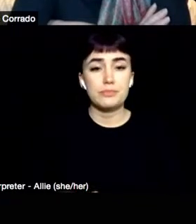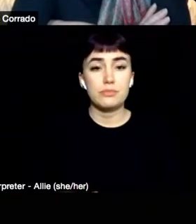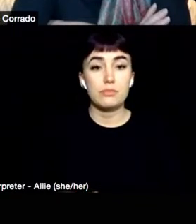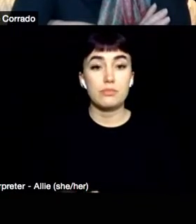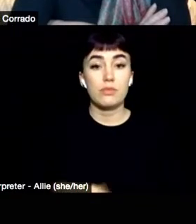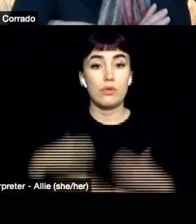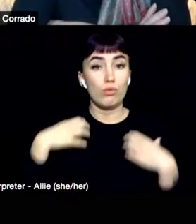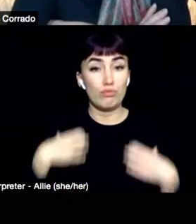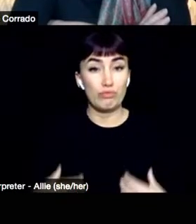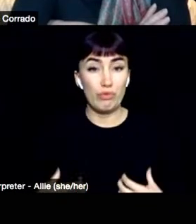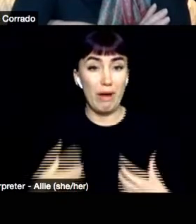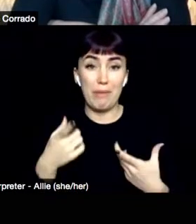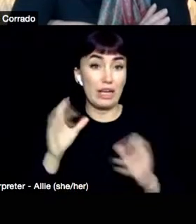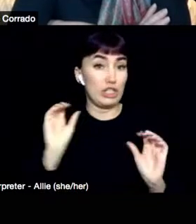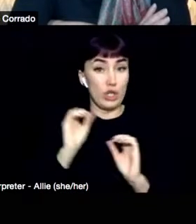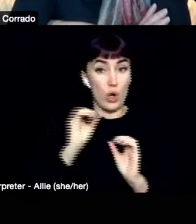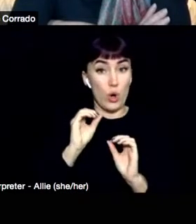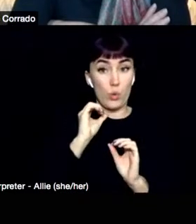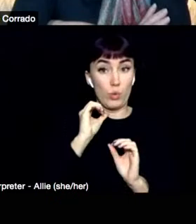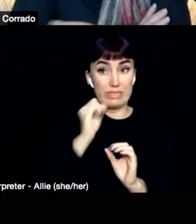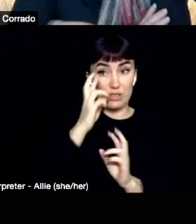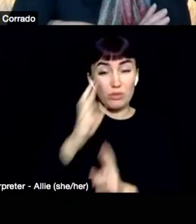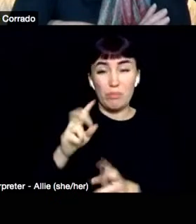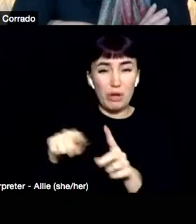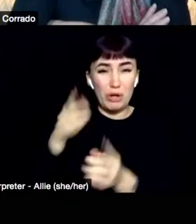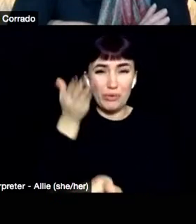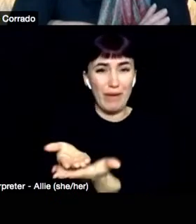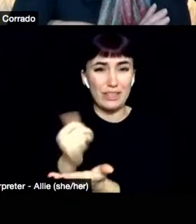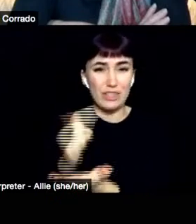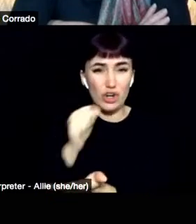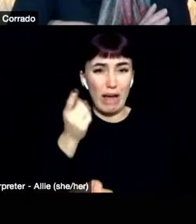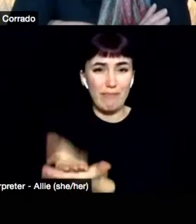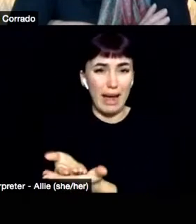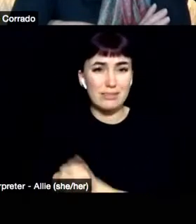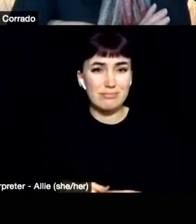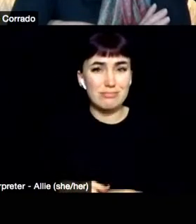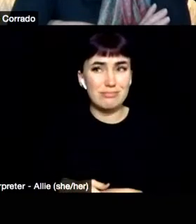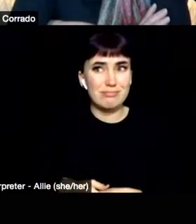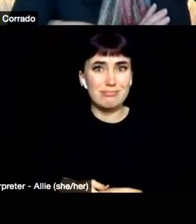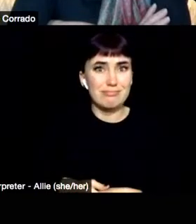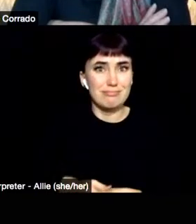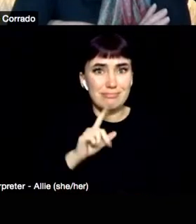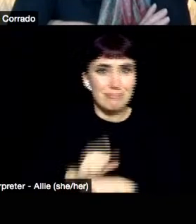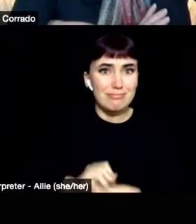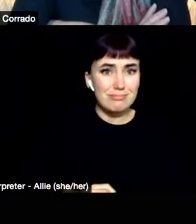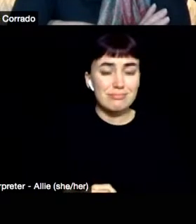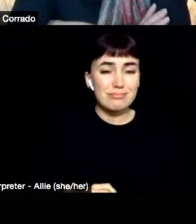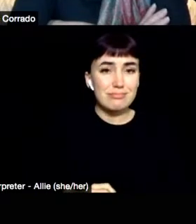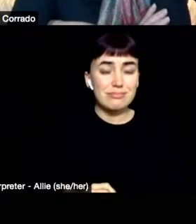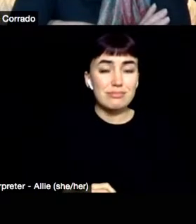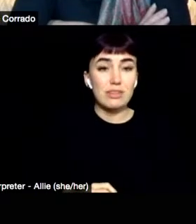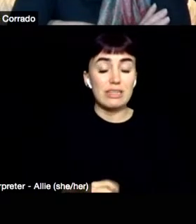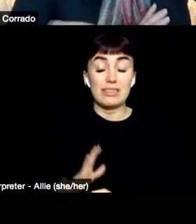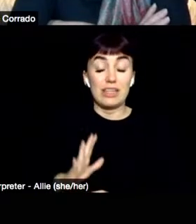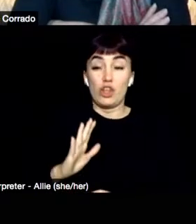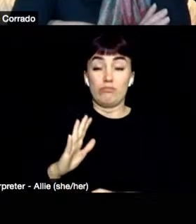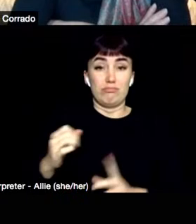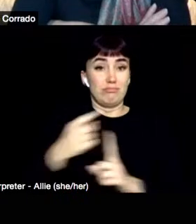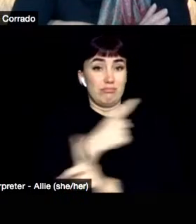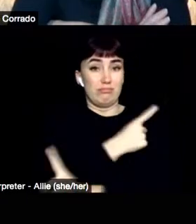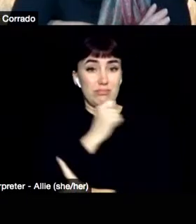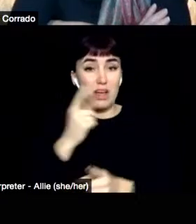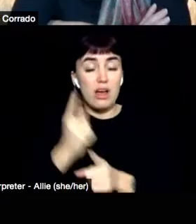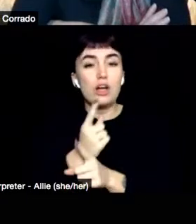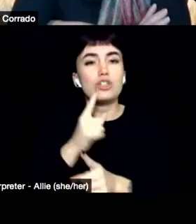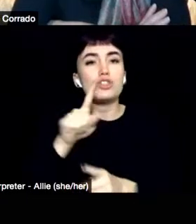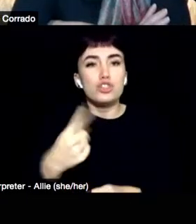Rabbi, no disrespect, but your facts are not facts. In fact, they are wildly inaccurate. Just yesterday, the